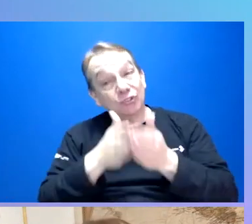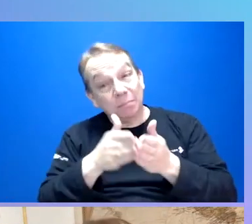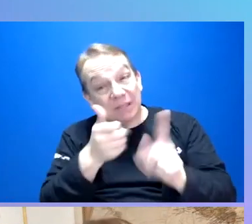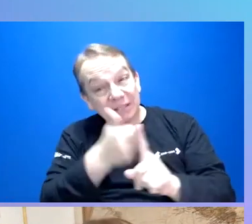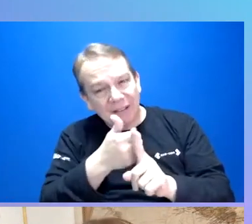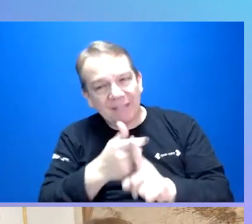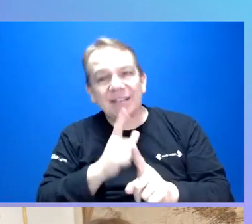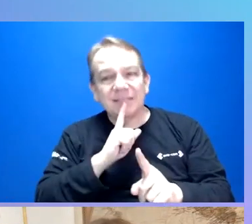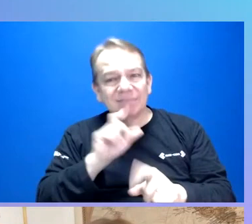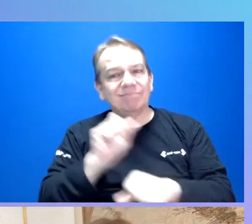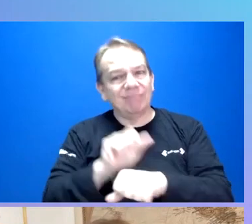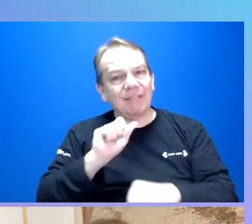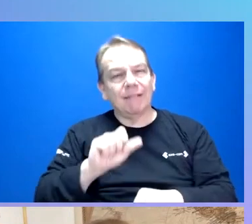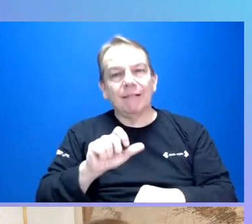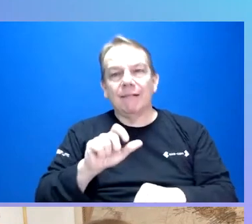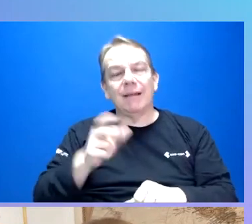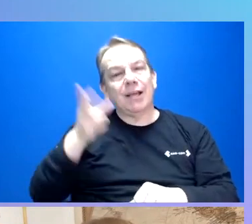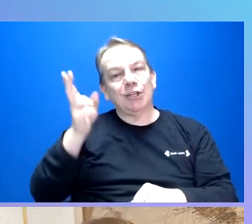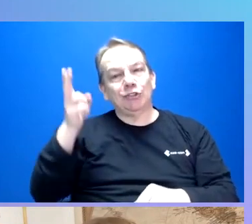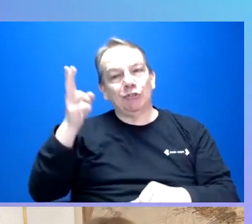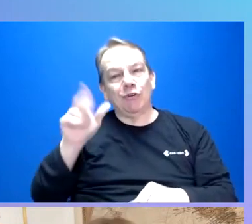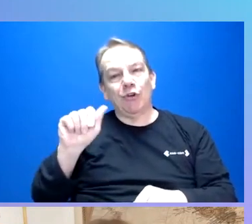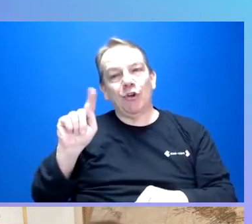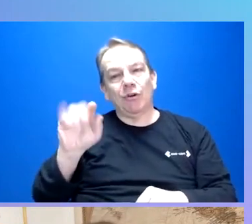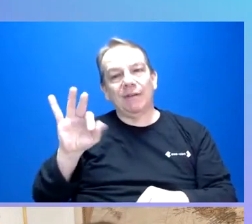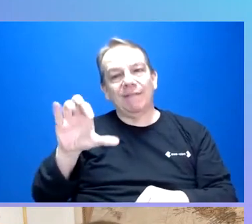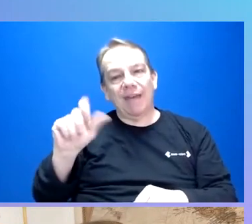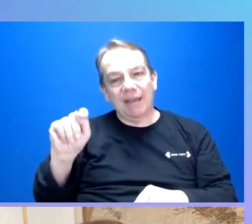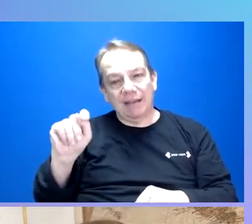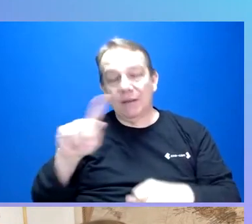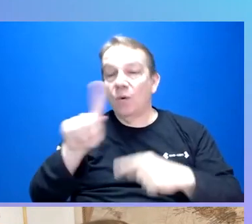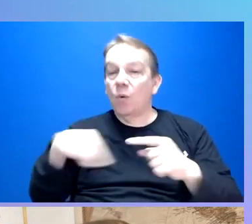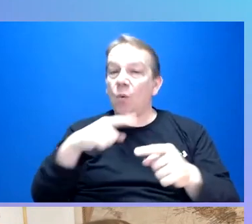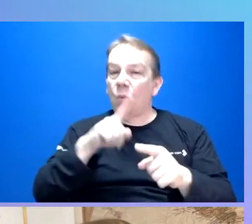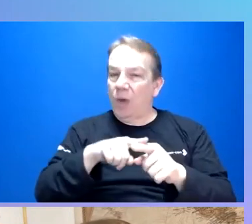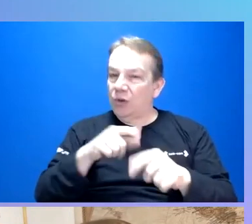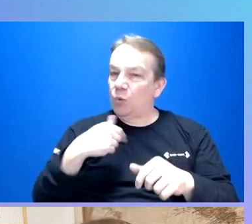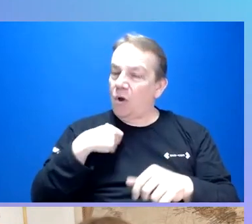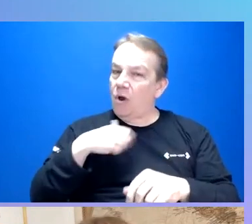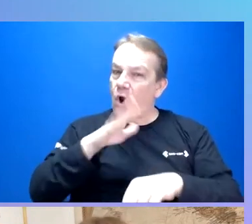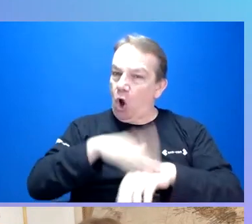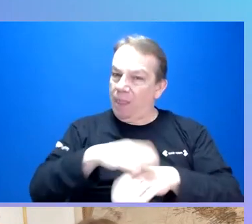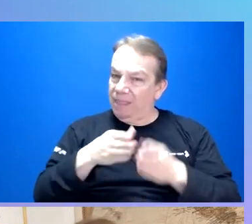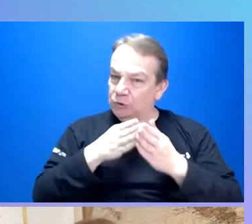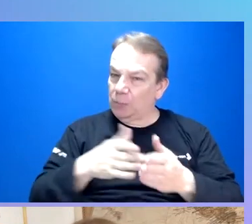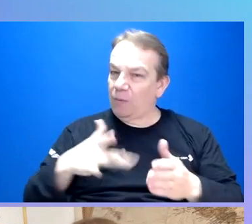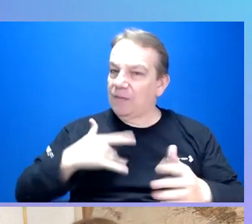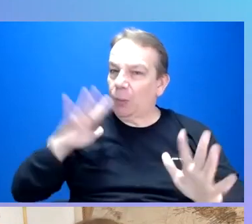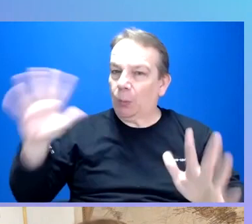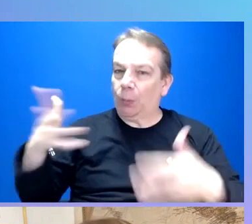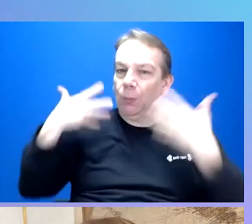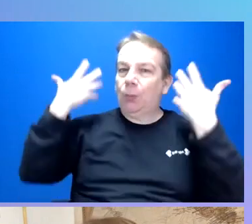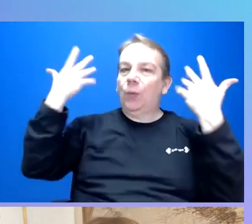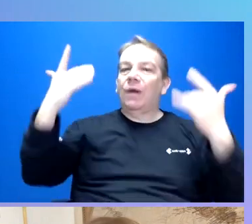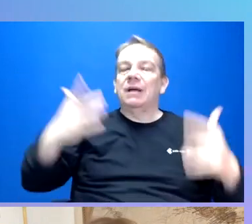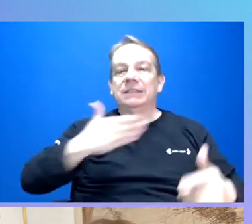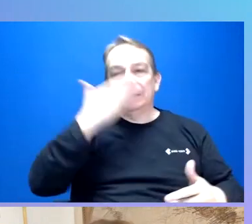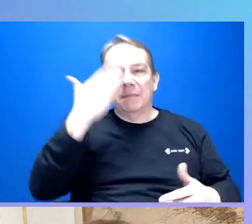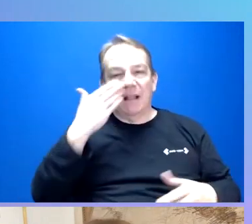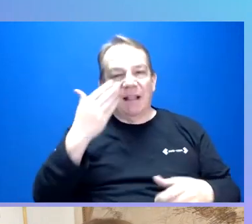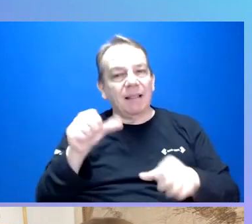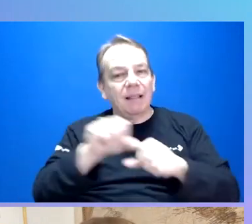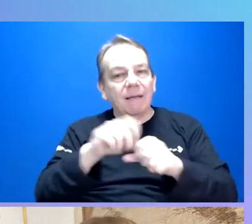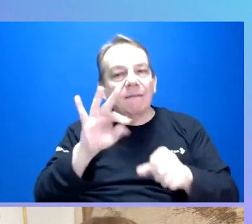historical artifact. When you're aboard the ship, you can feel the chilly wind off the Hudson. You can smell the fuel. You